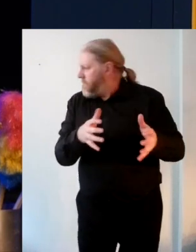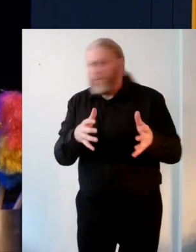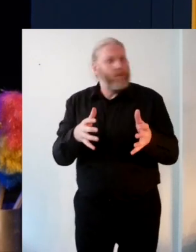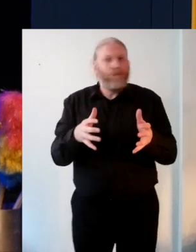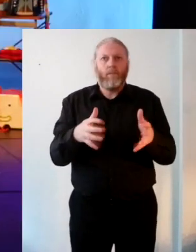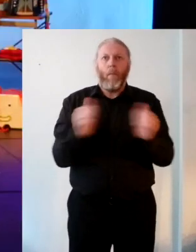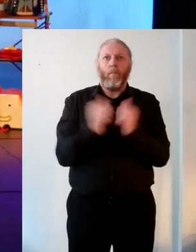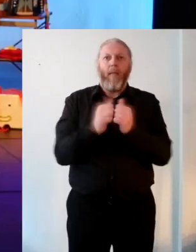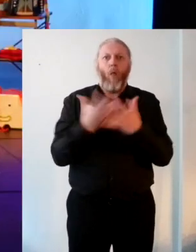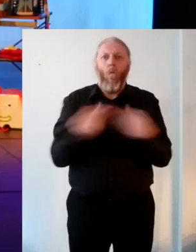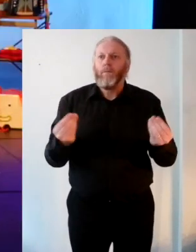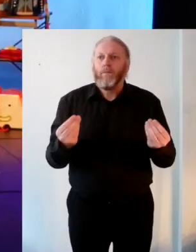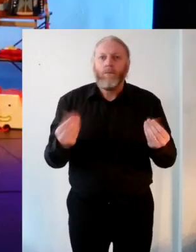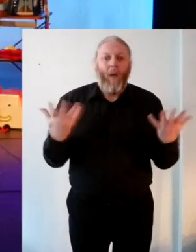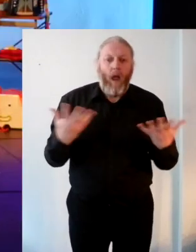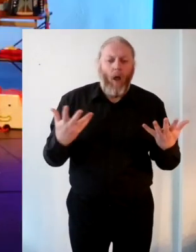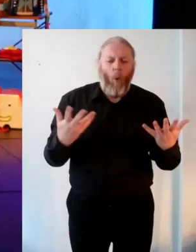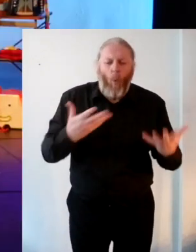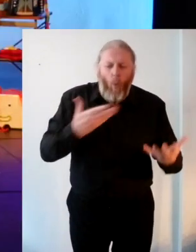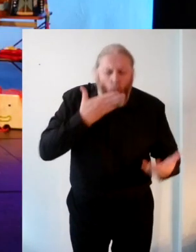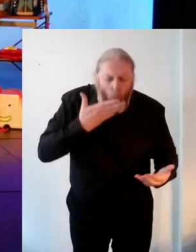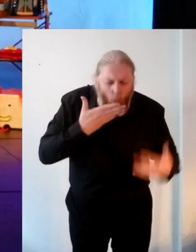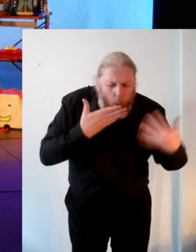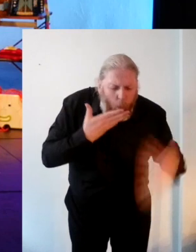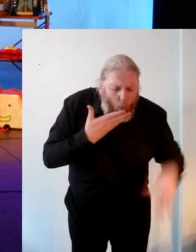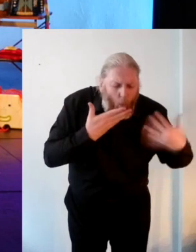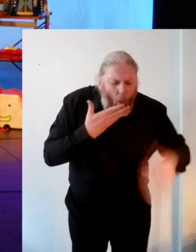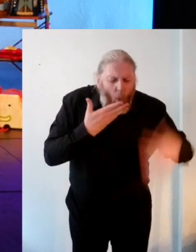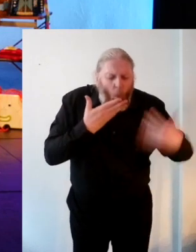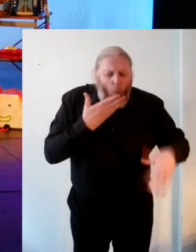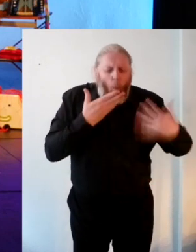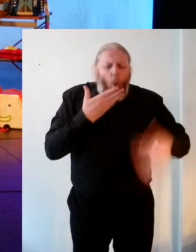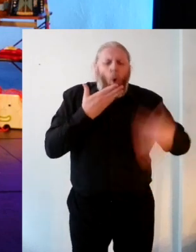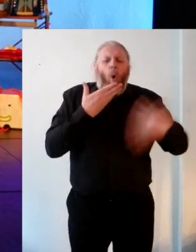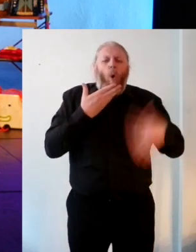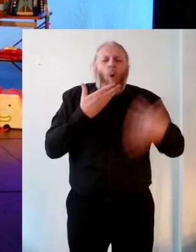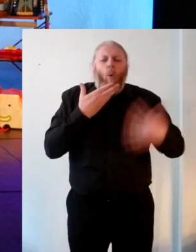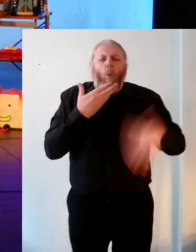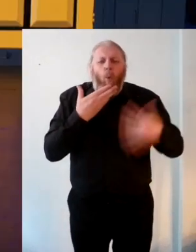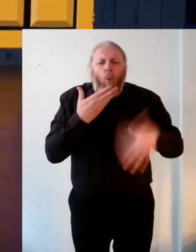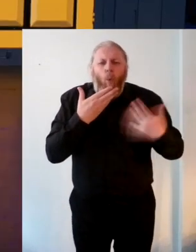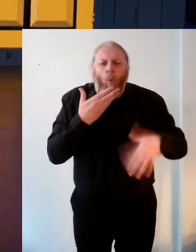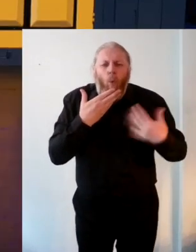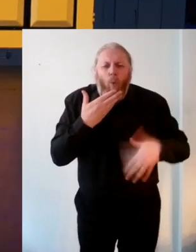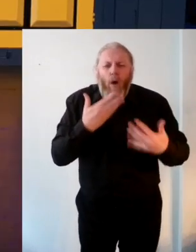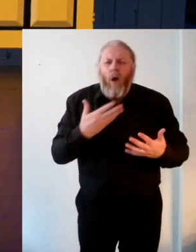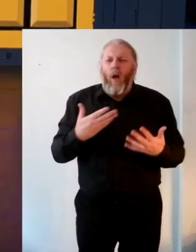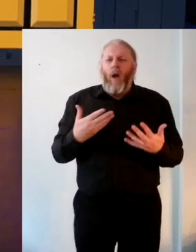I've lost it. Oh, there it is. I get it. Oh! Ah! Oh, right on the chin. Right.